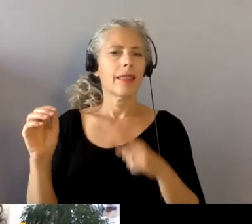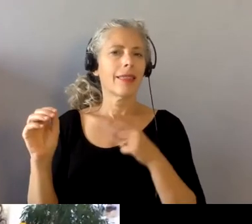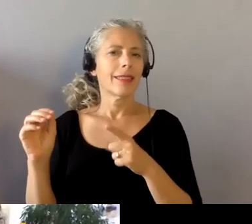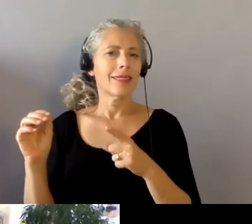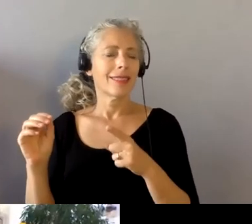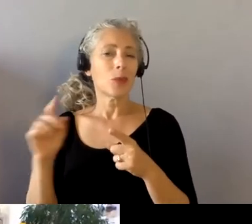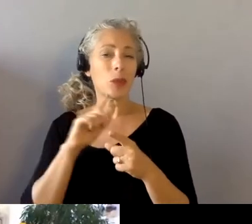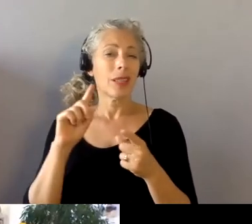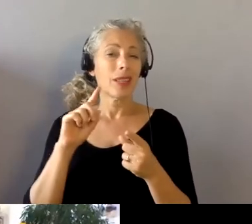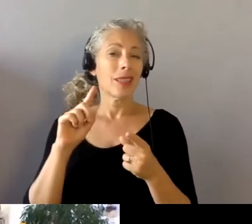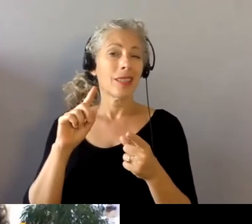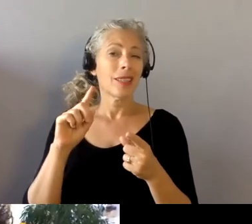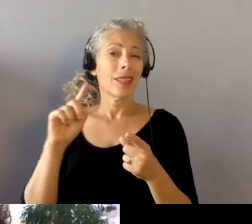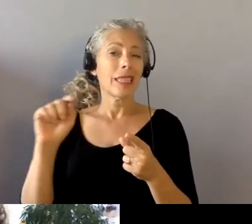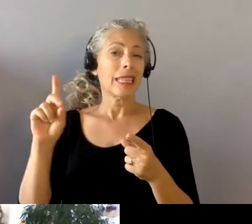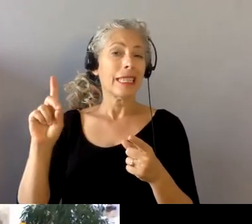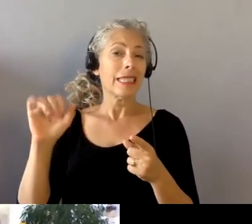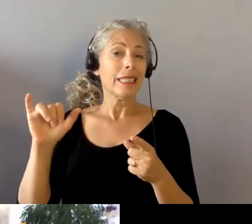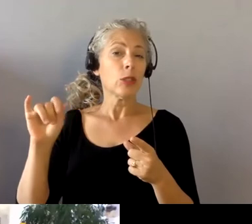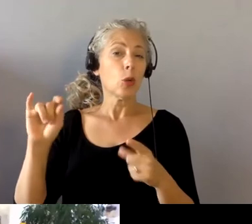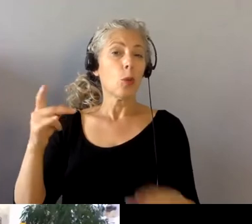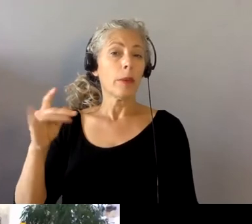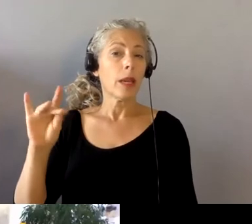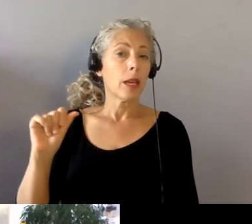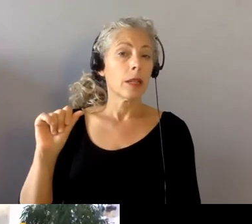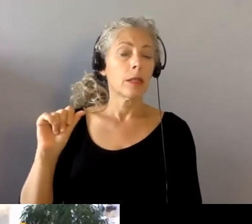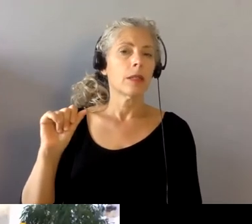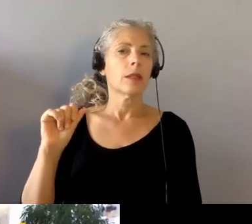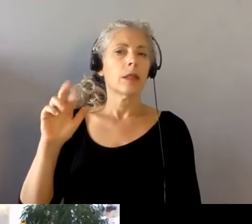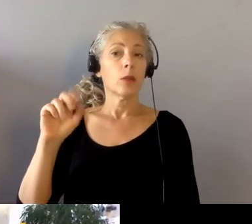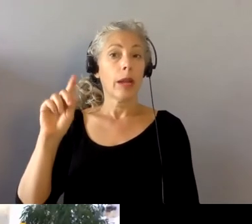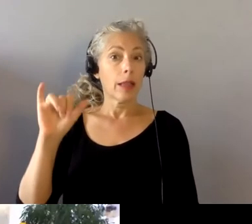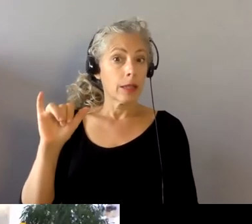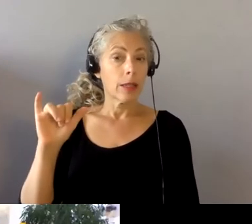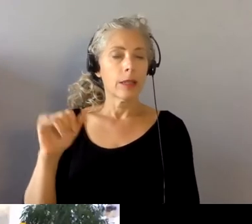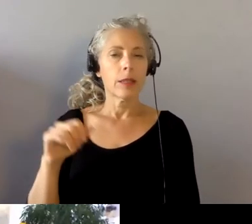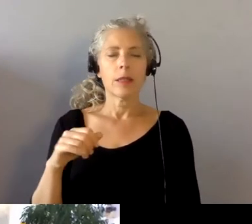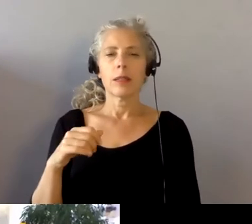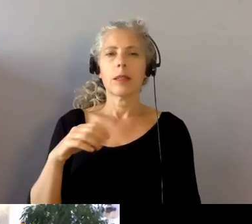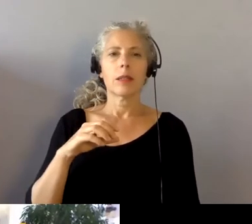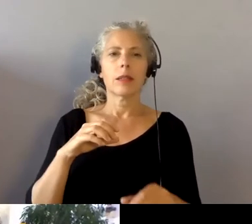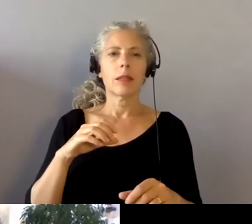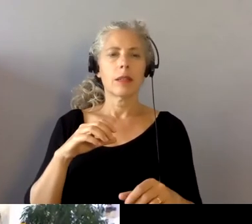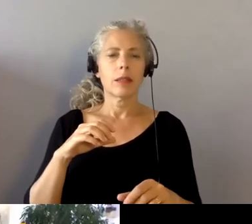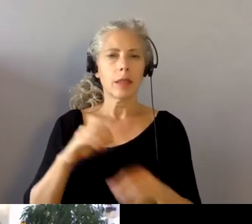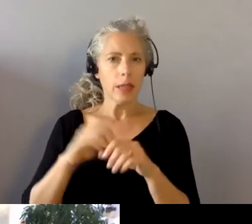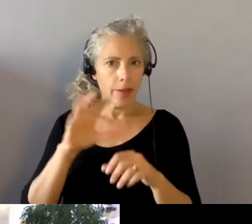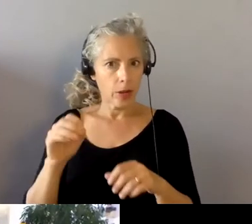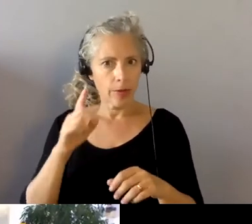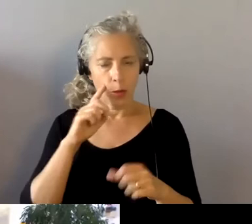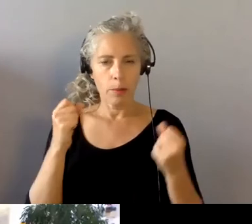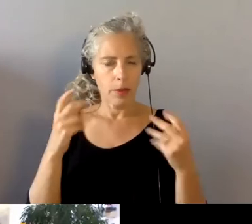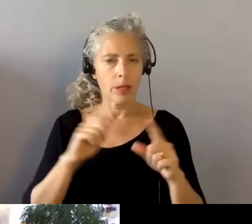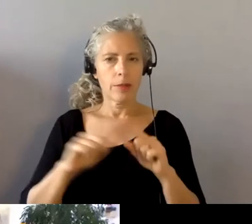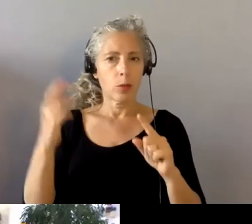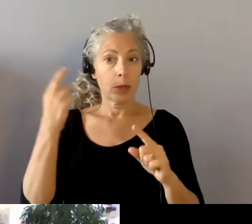reality that evolved in the continent in terms of all different dynamics, yeah. And yet there was this